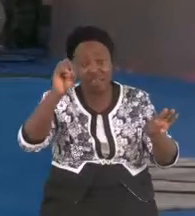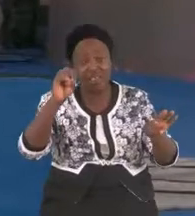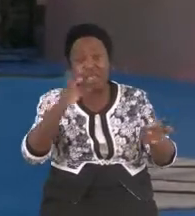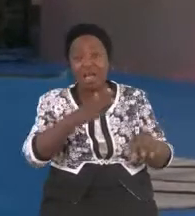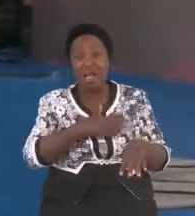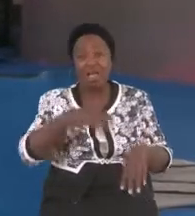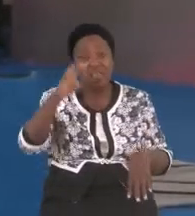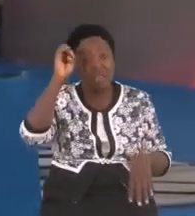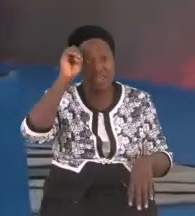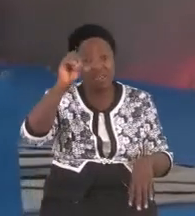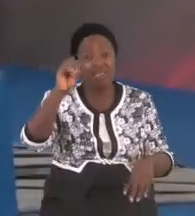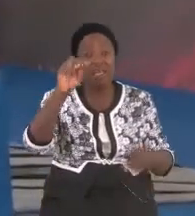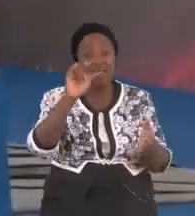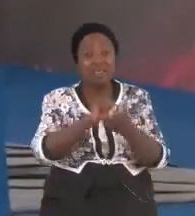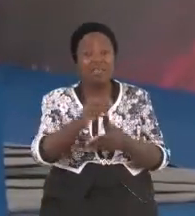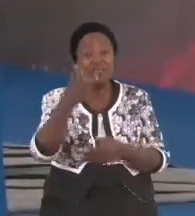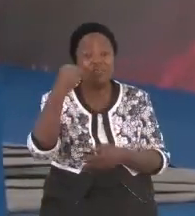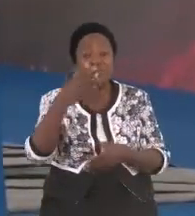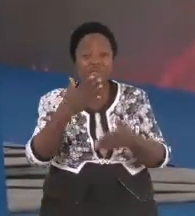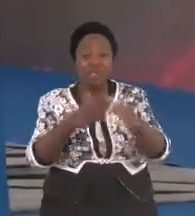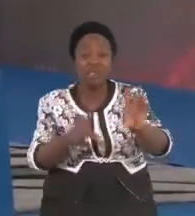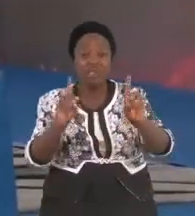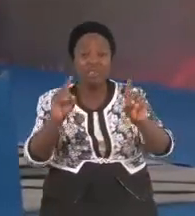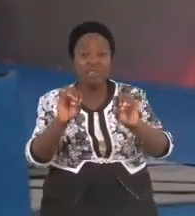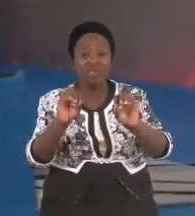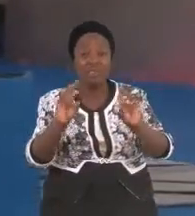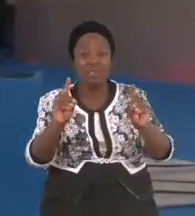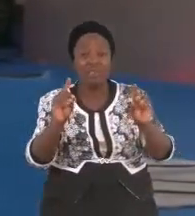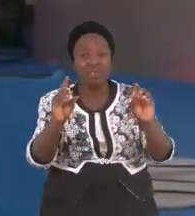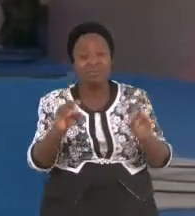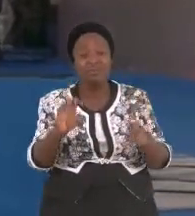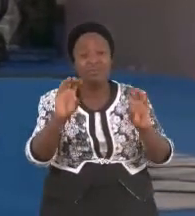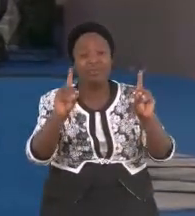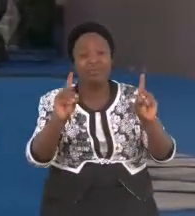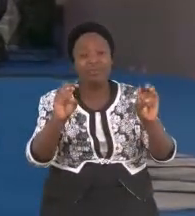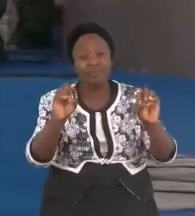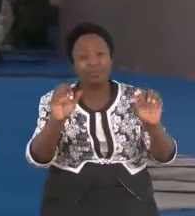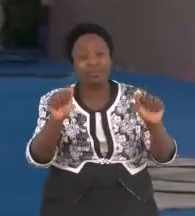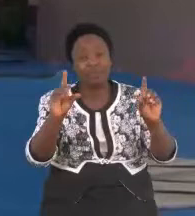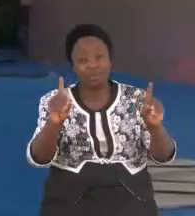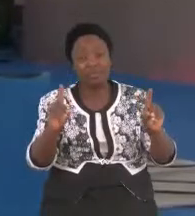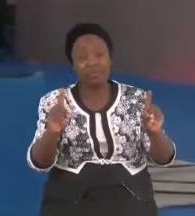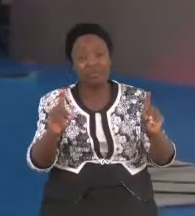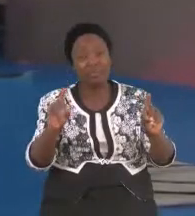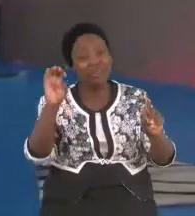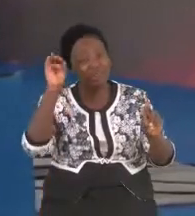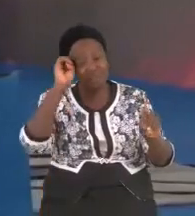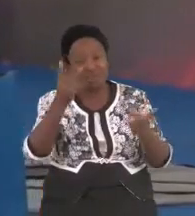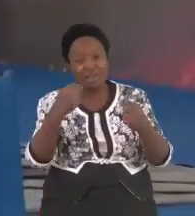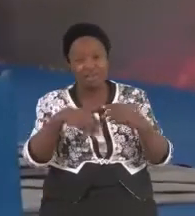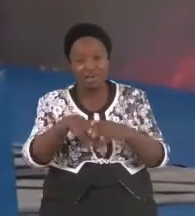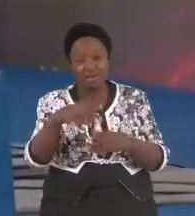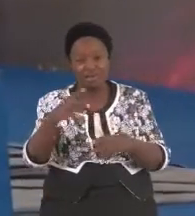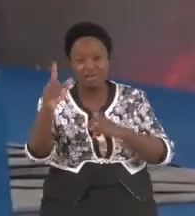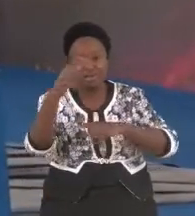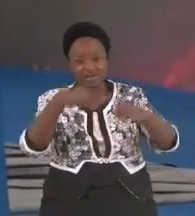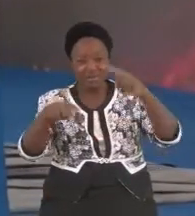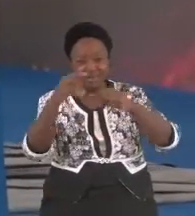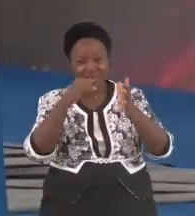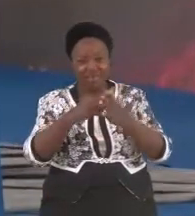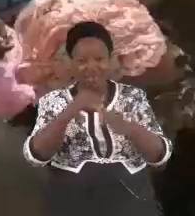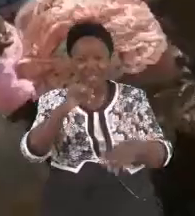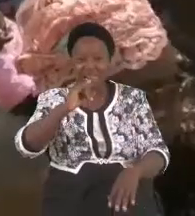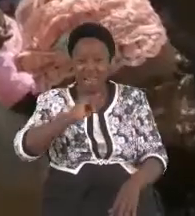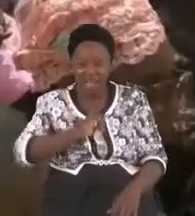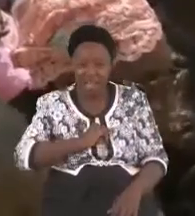was dead came forth. He came forth. I am coming forth. What are you?